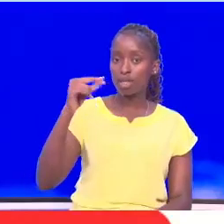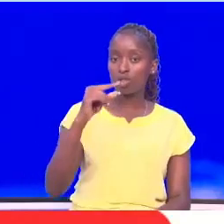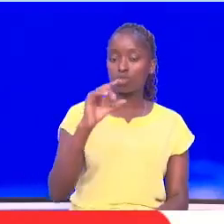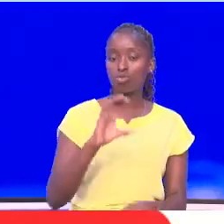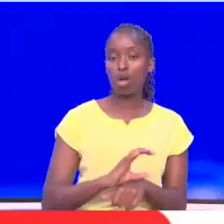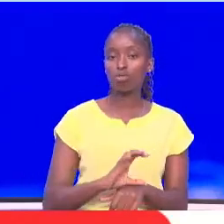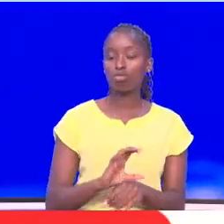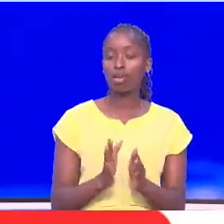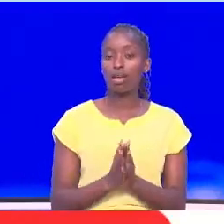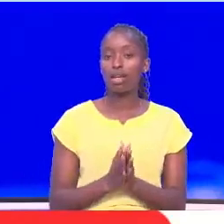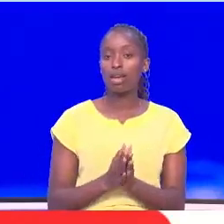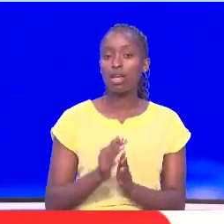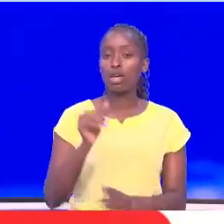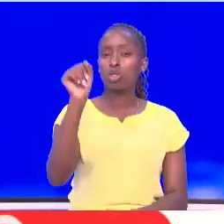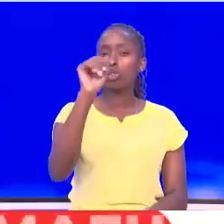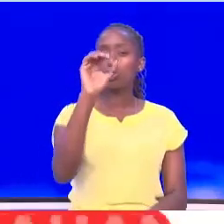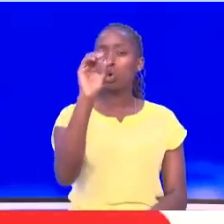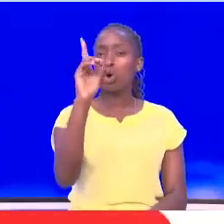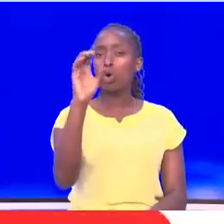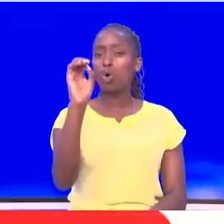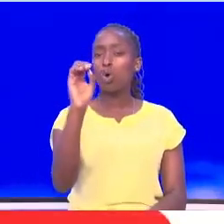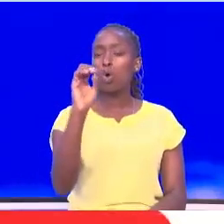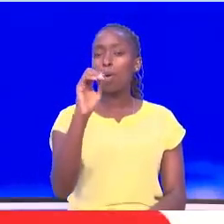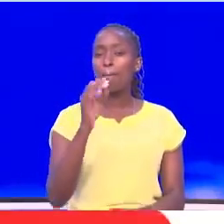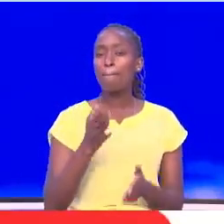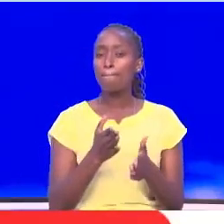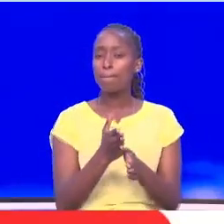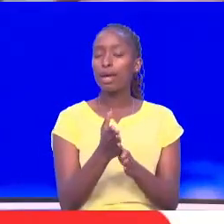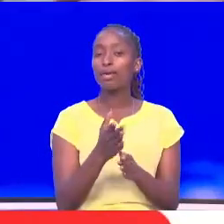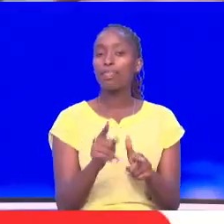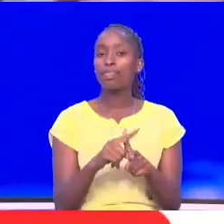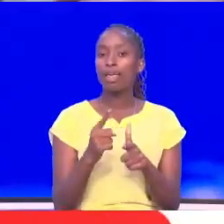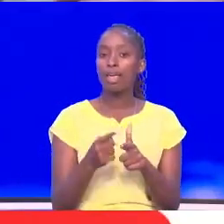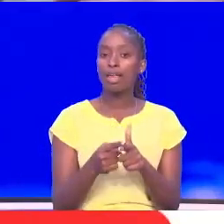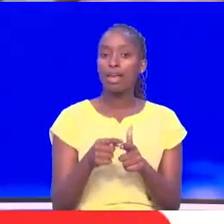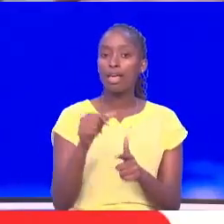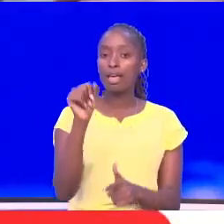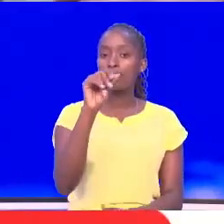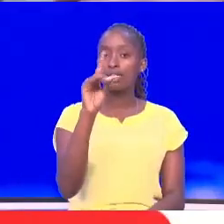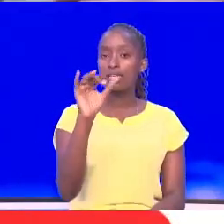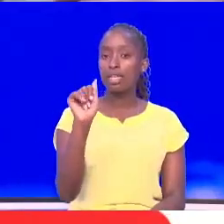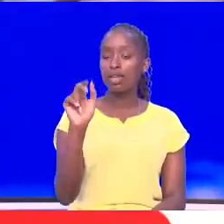of men SDA, then we have Nyando SDA. Now